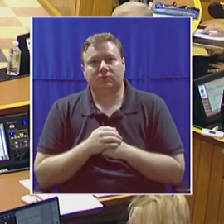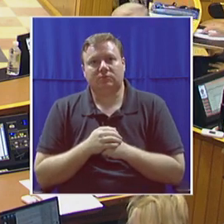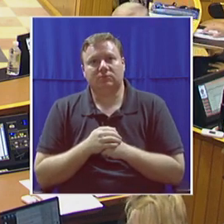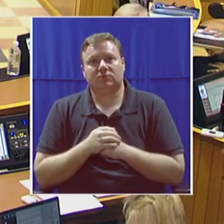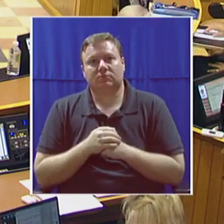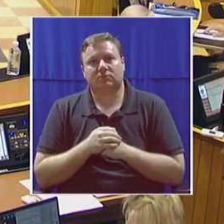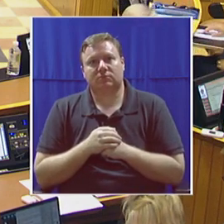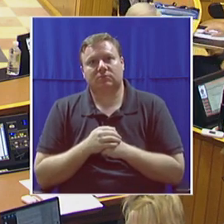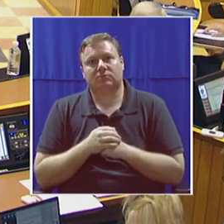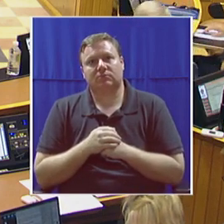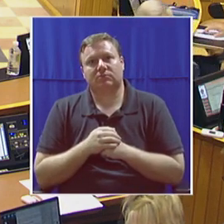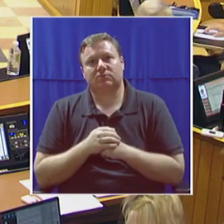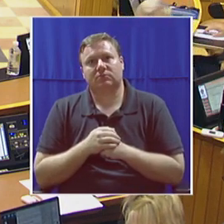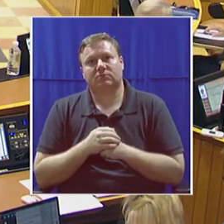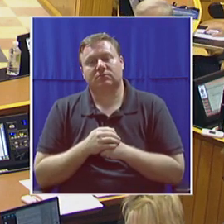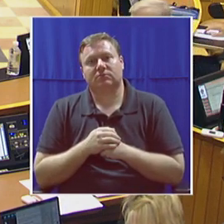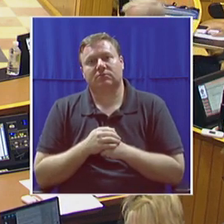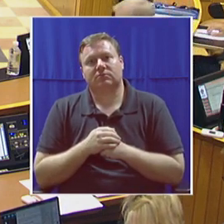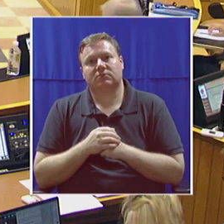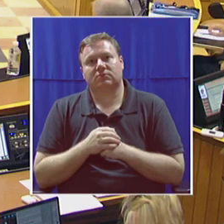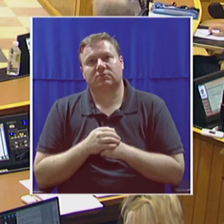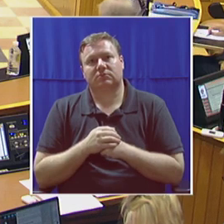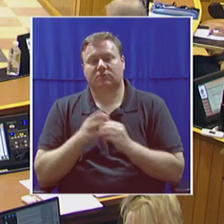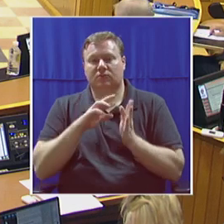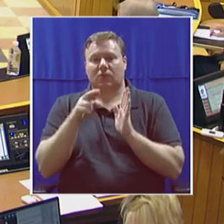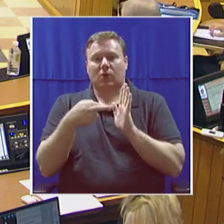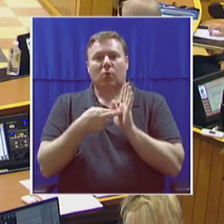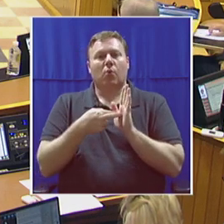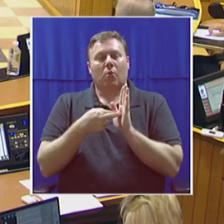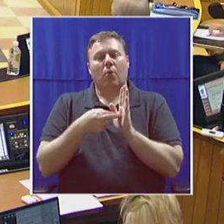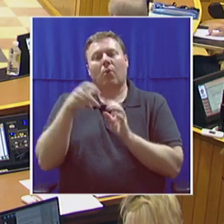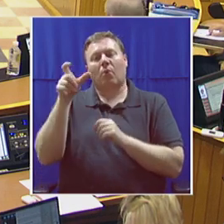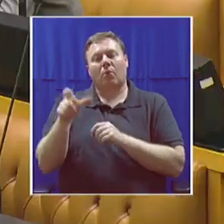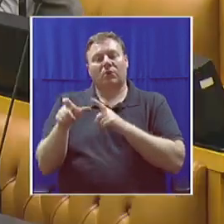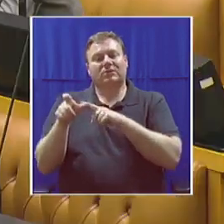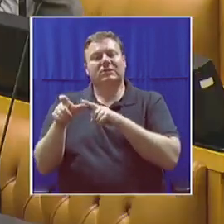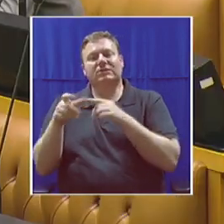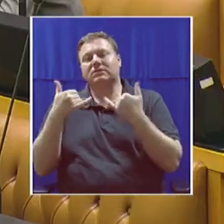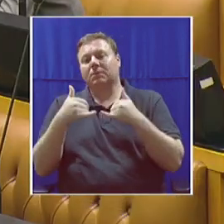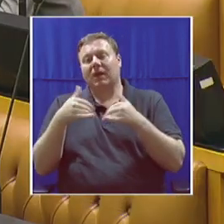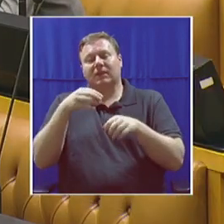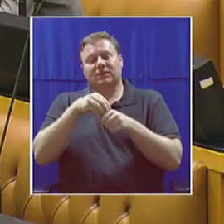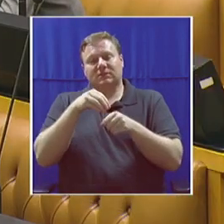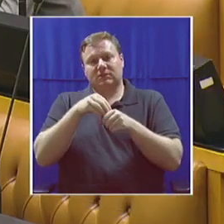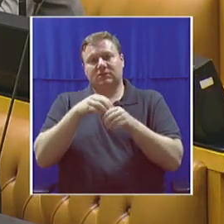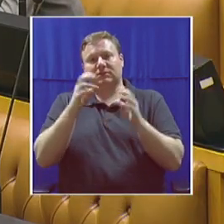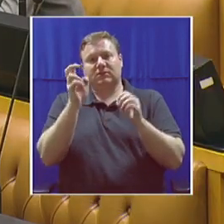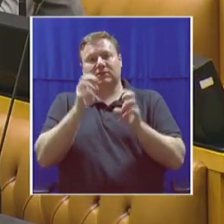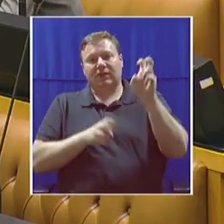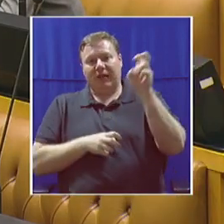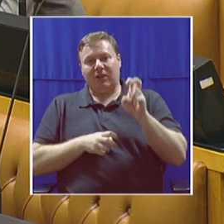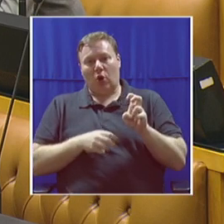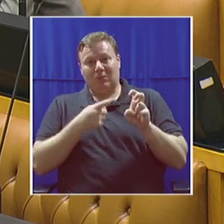Minister the uh role that jaza plays at escom is that of chairman of the of the board